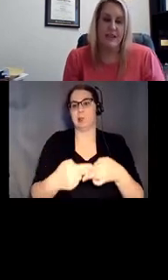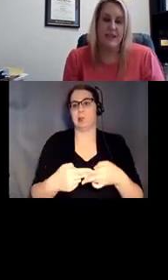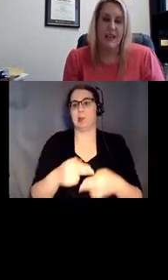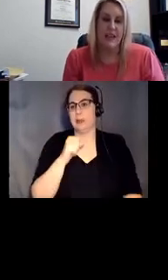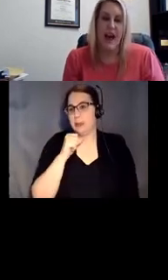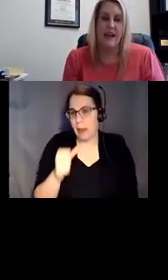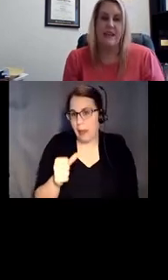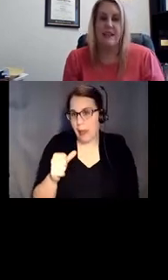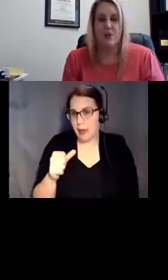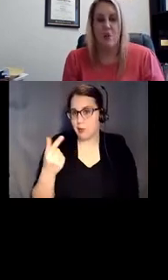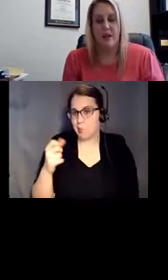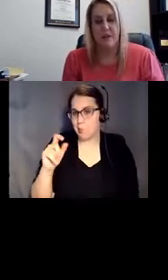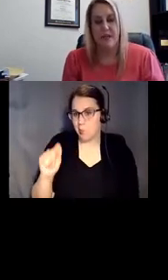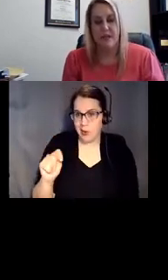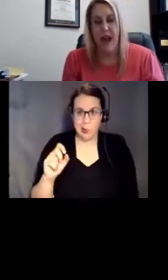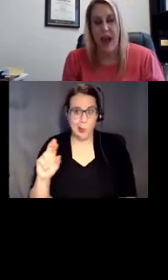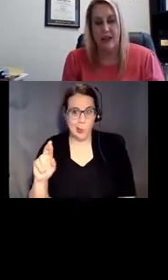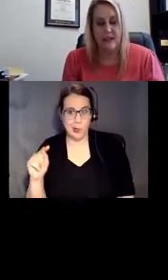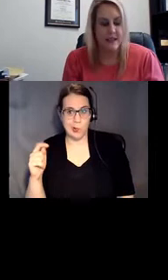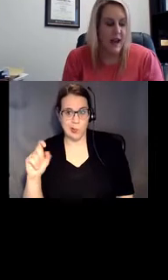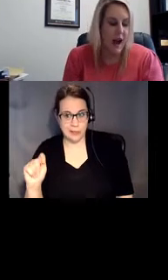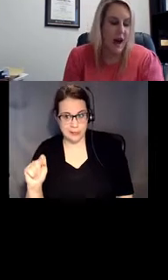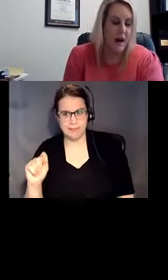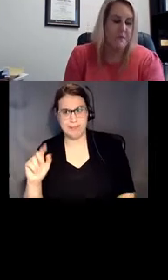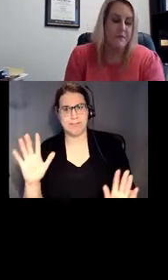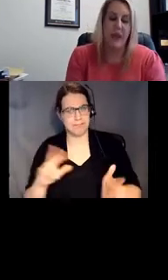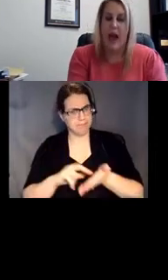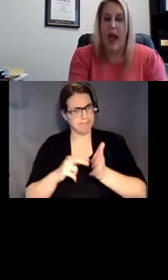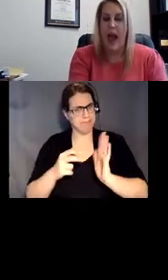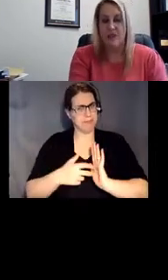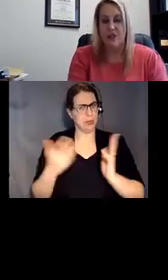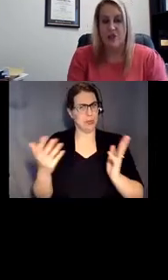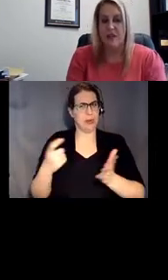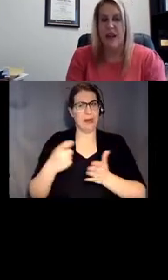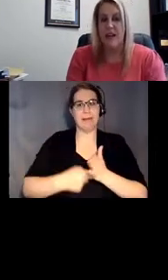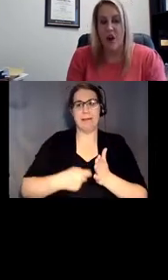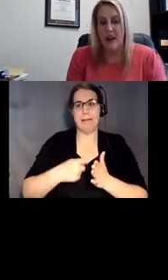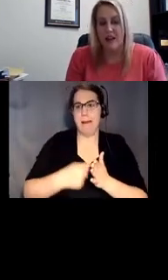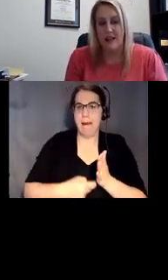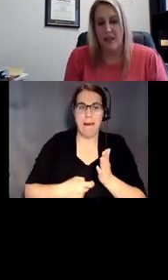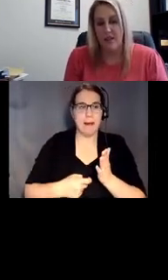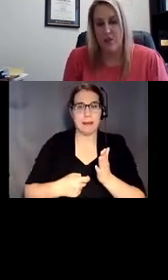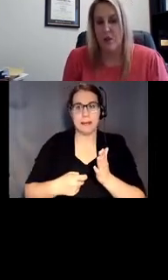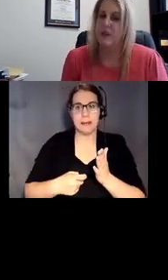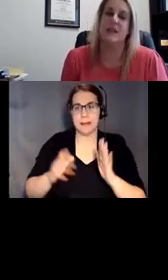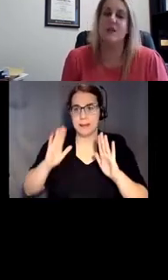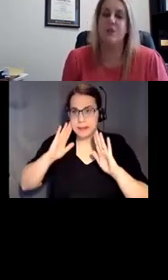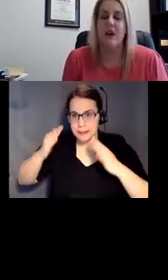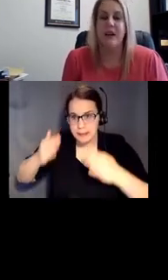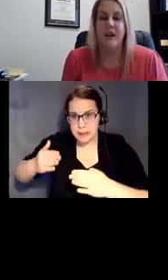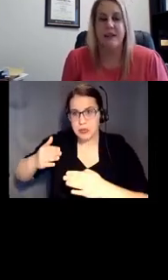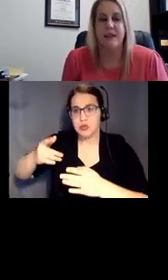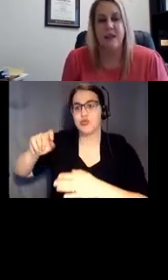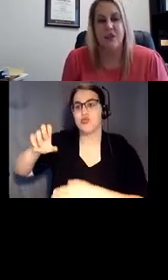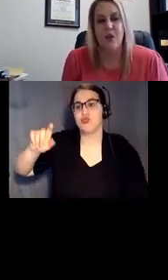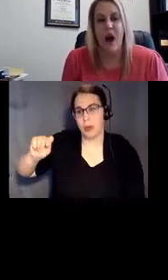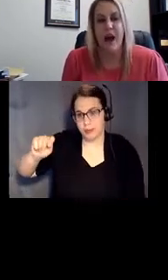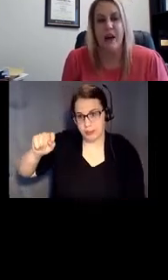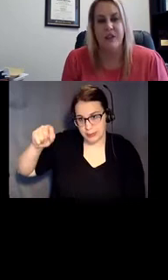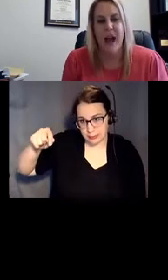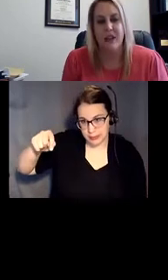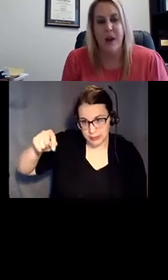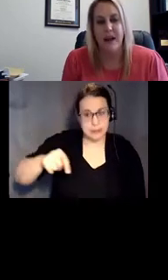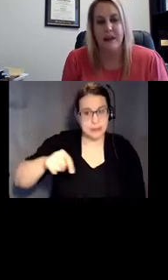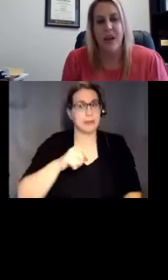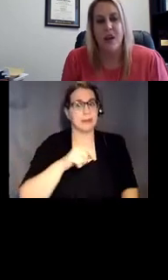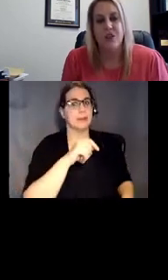which means that it's going to be taxed as the trust and not as the individual. This is where it gets into a